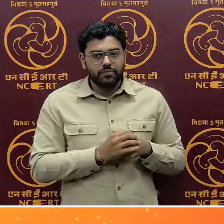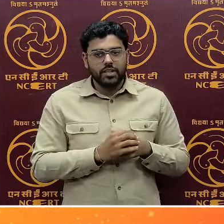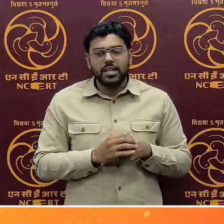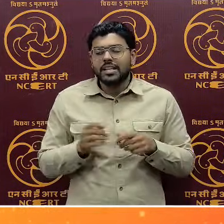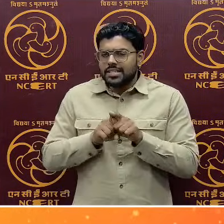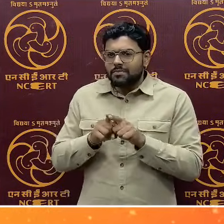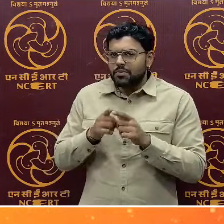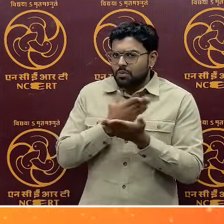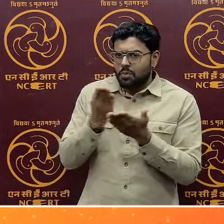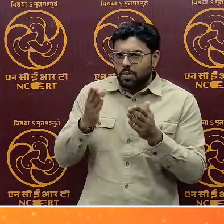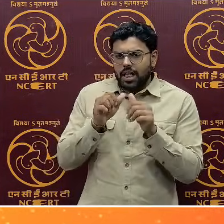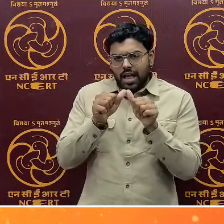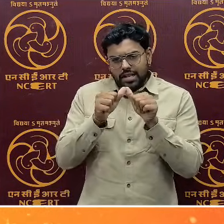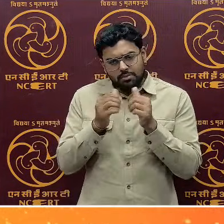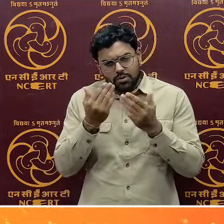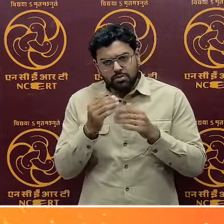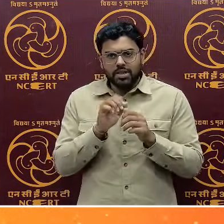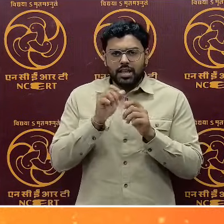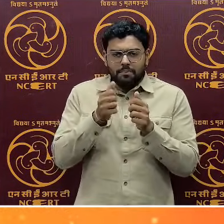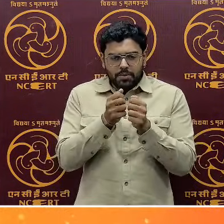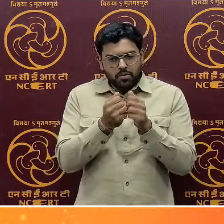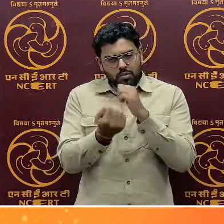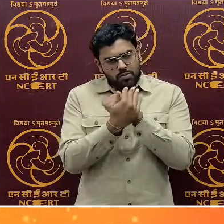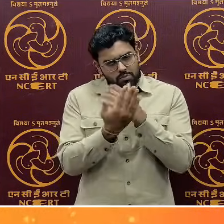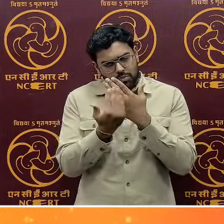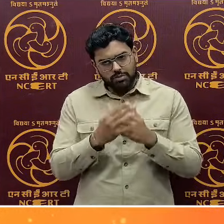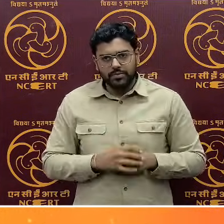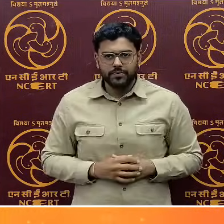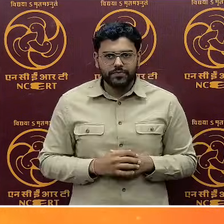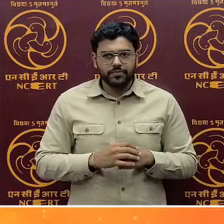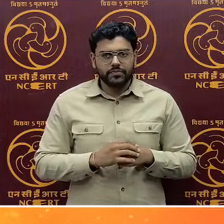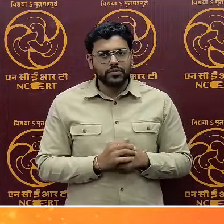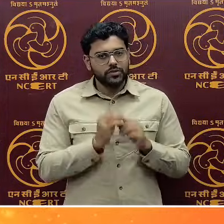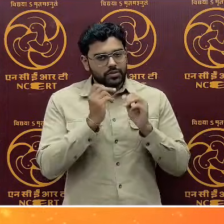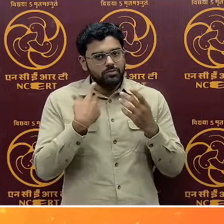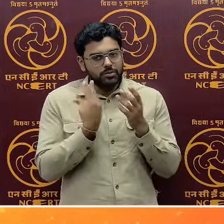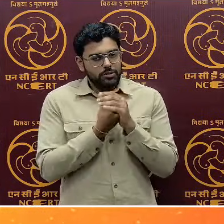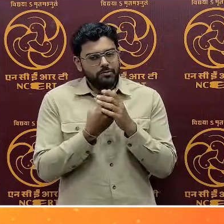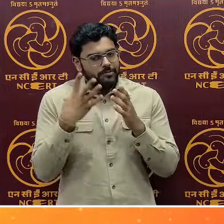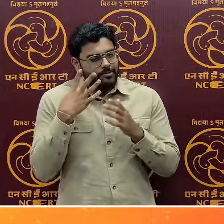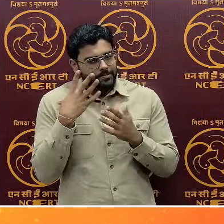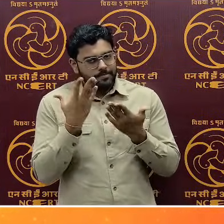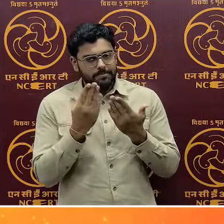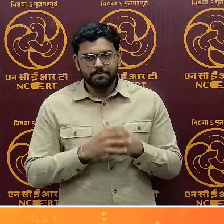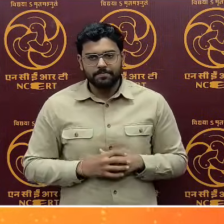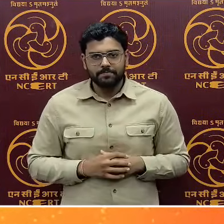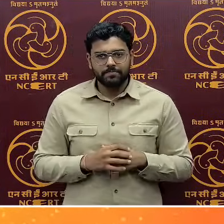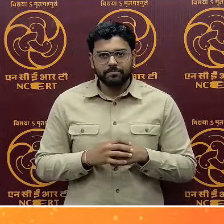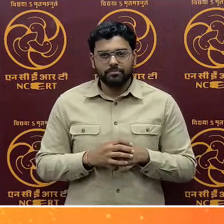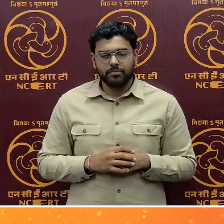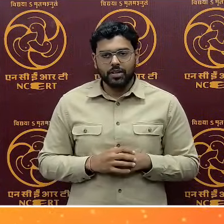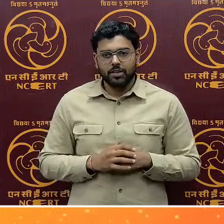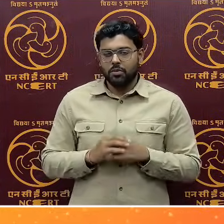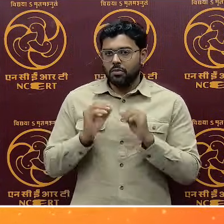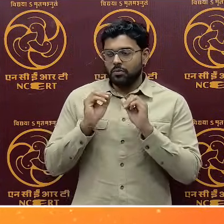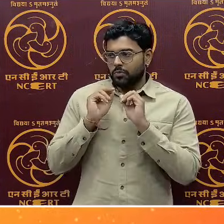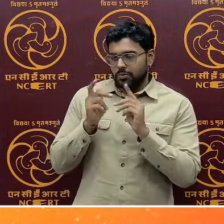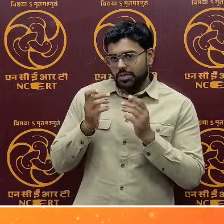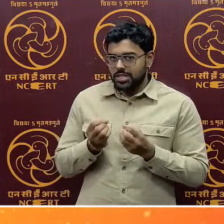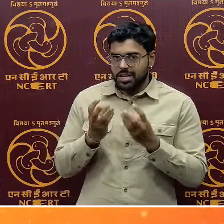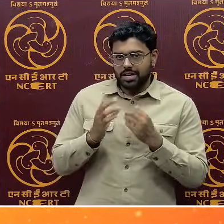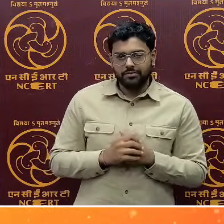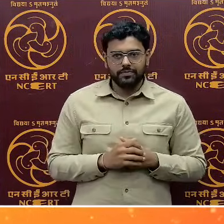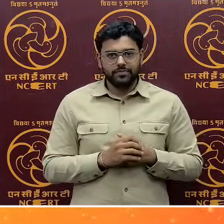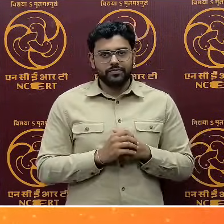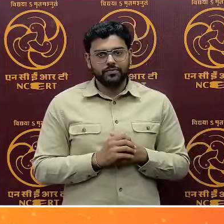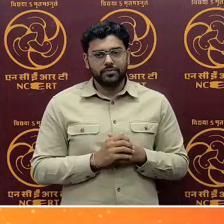figure it out and Yes. comment in the live chat box. Yes, we are All right. looking forward to your comments. Which So- case is it? Yeah. Yes, this is